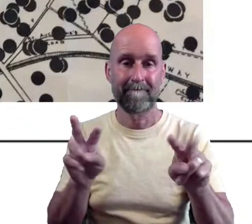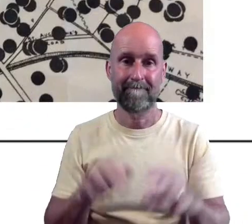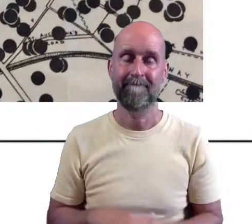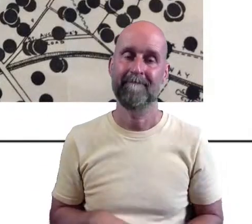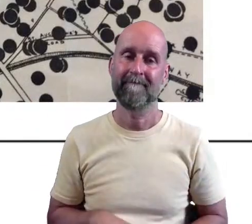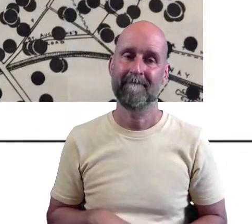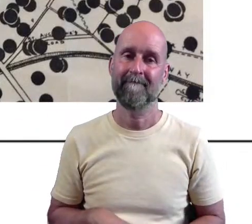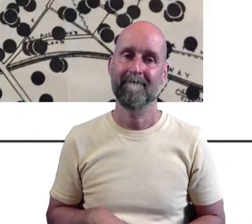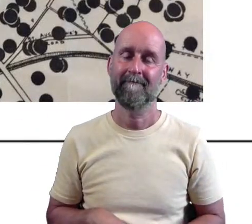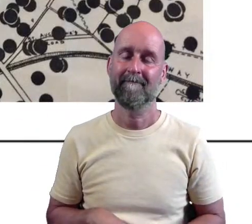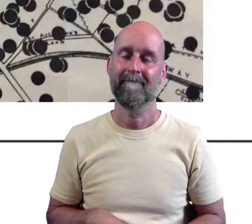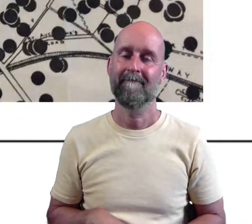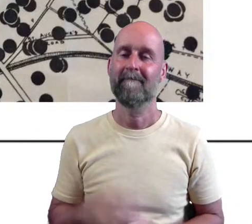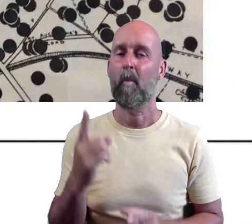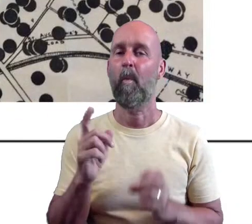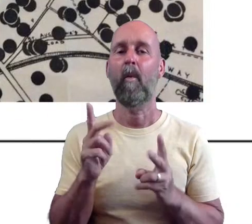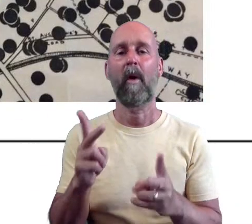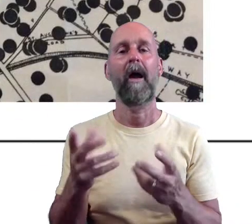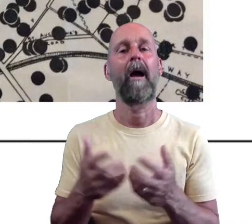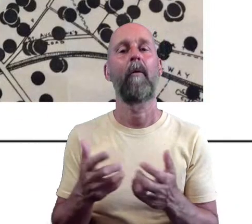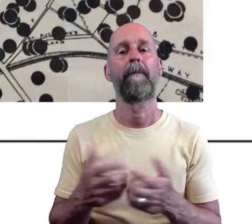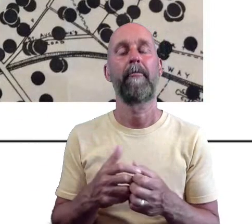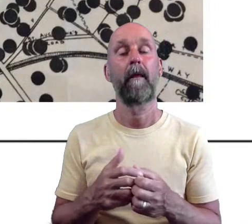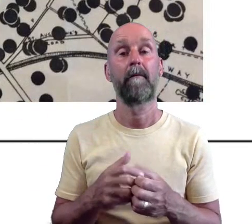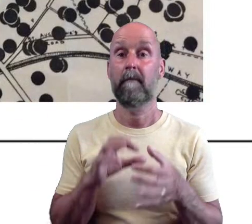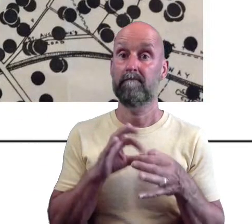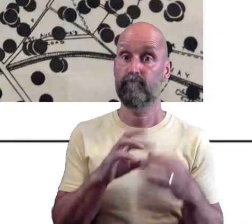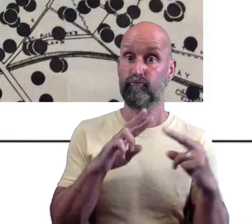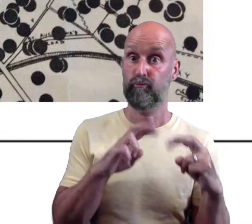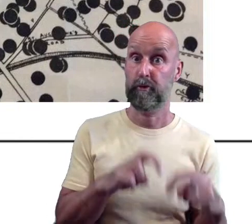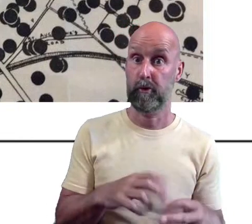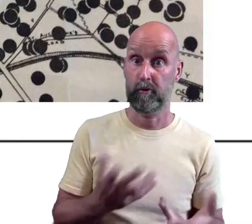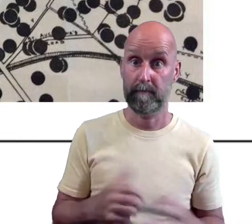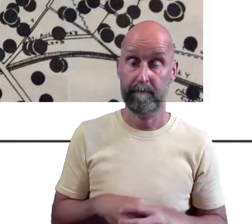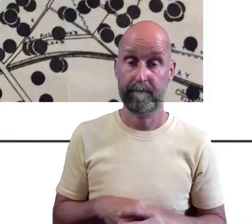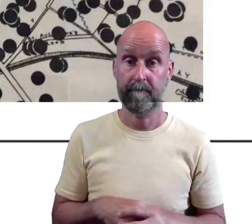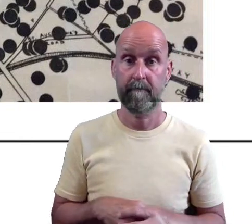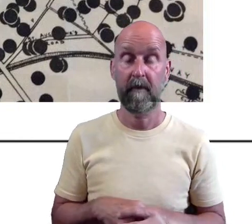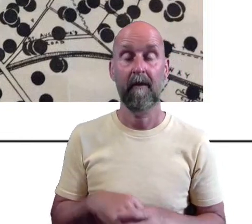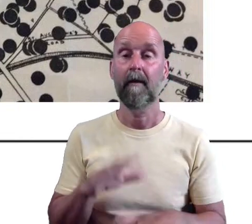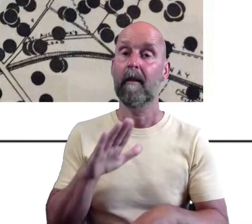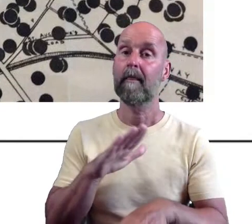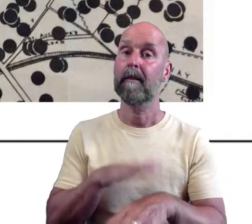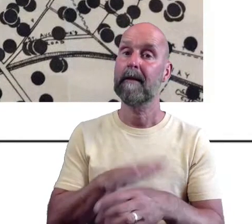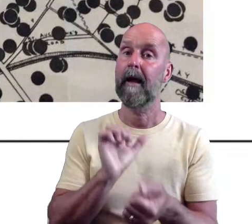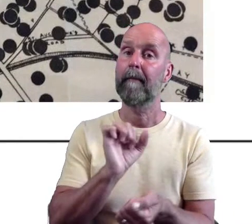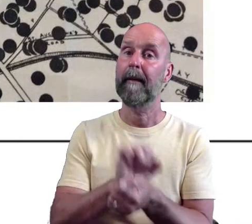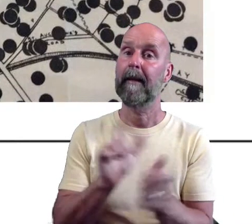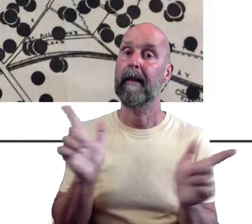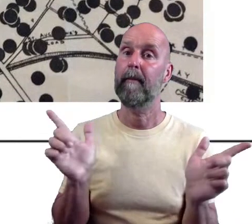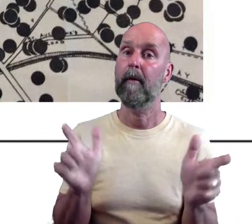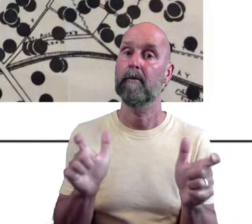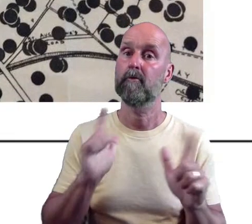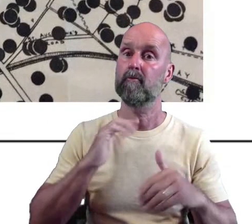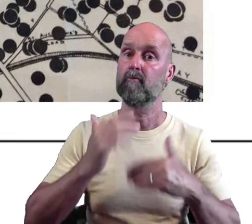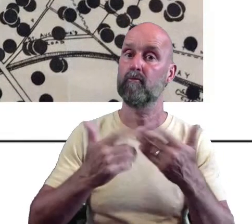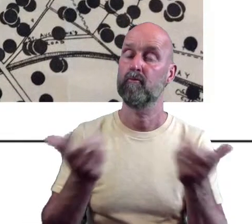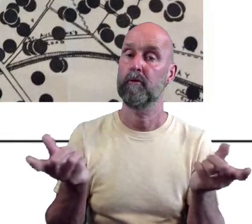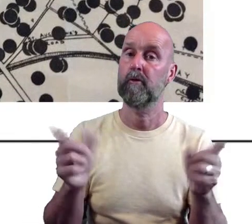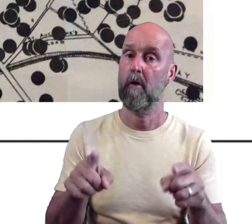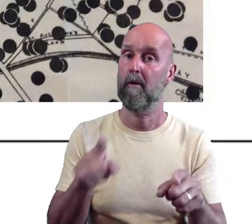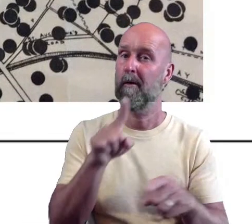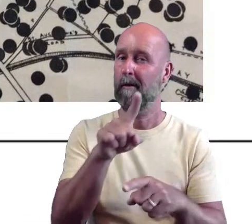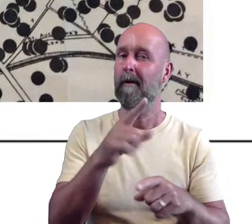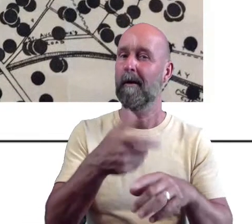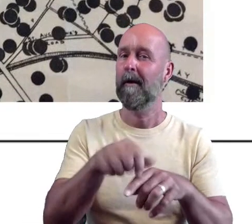And one way you can do this is simply through research. So in The Timekeeper's Return, which was the QR code treasure hunt based in the Cathedral